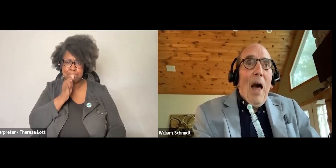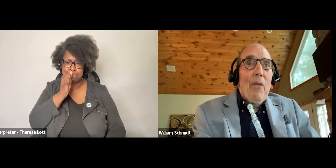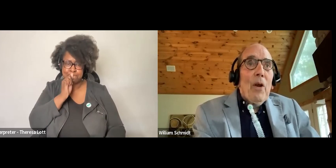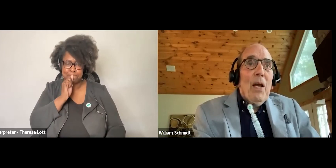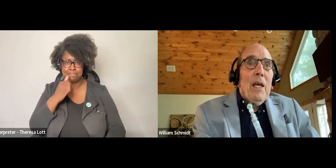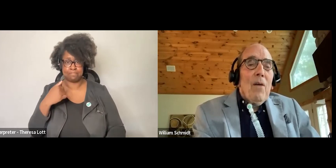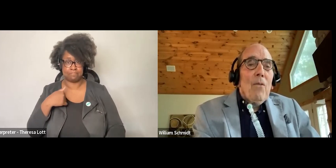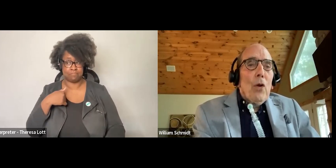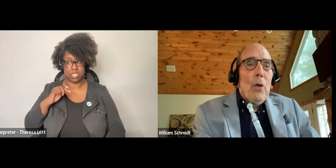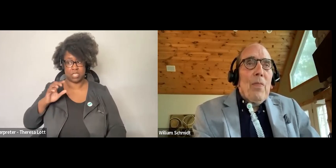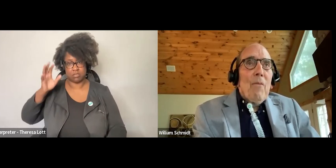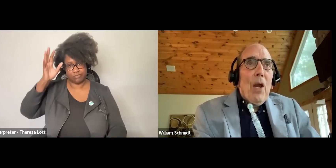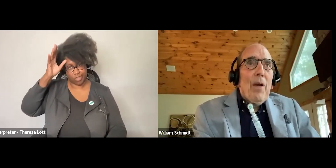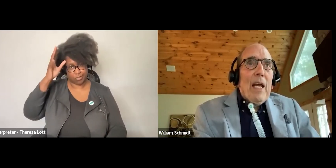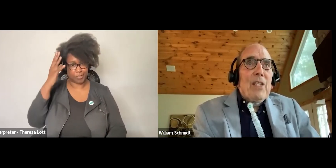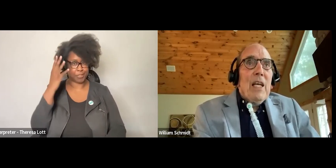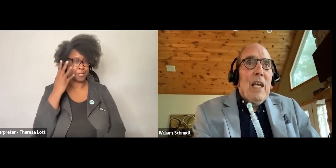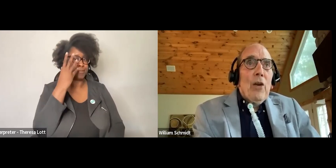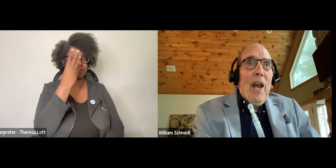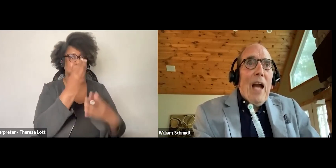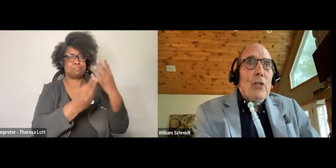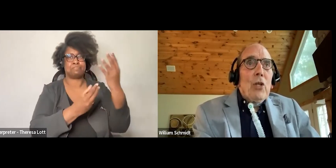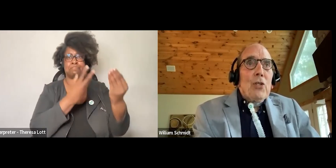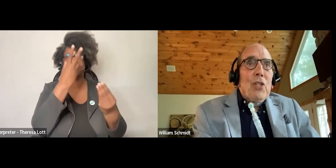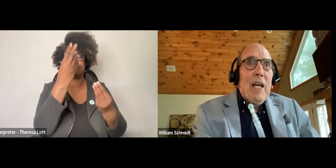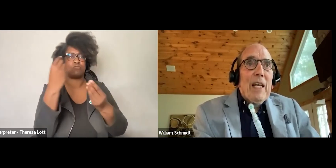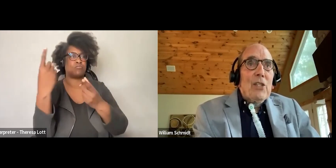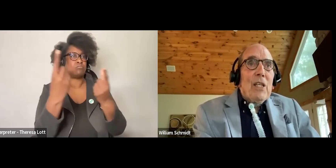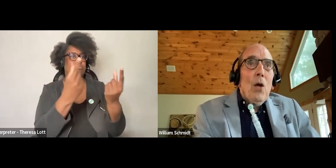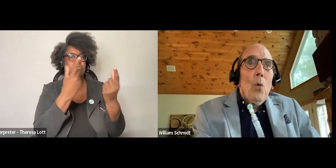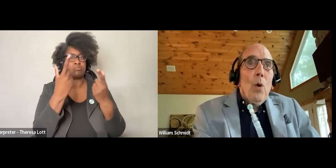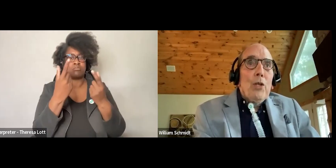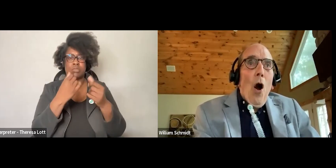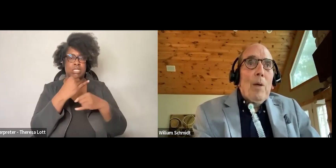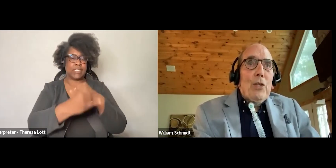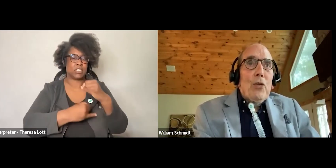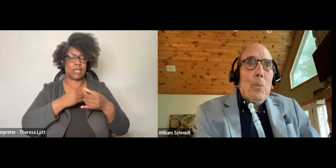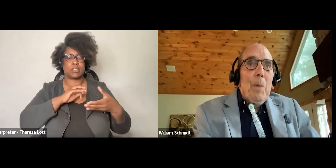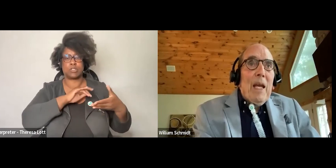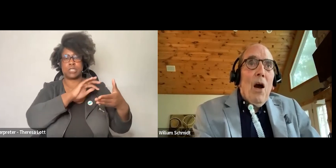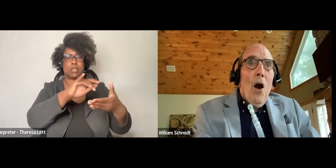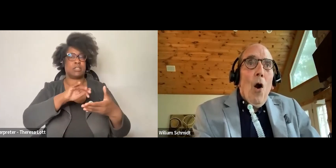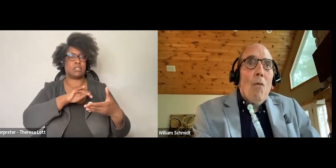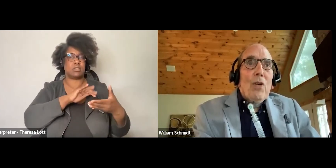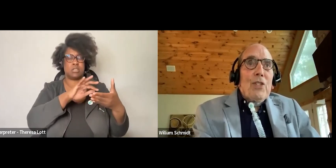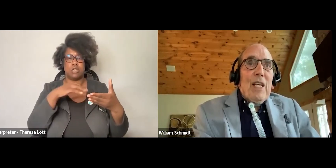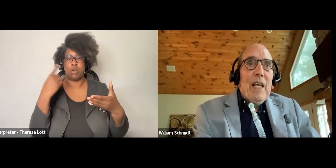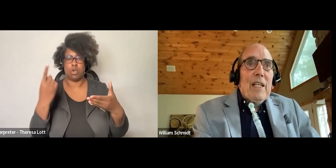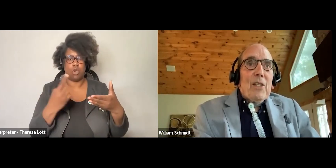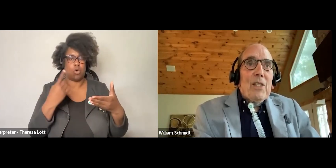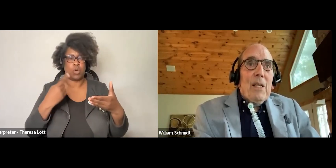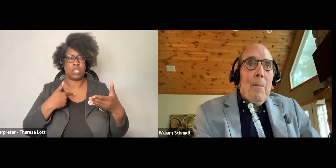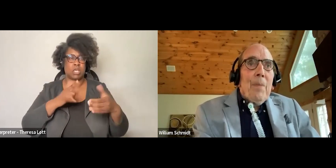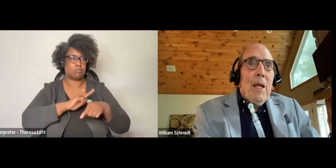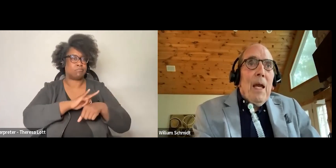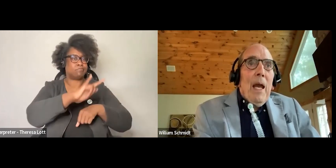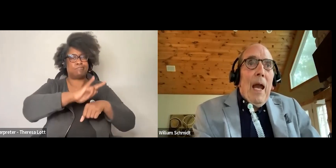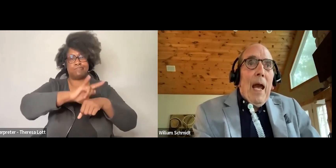their father for the various international studies, which always took me